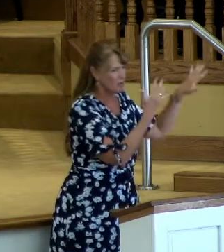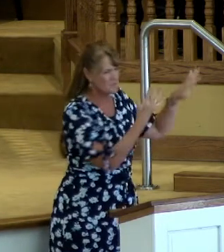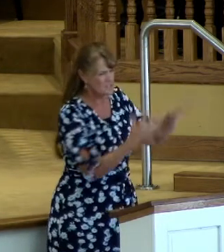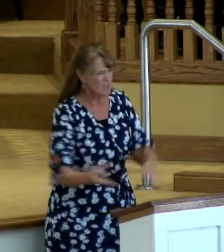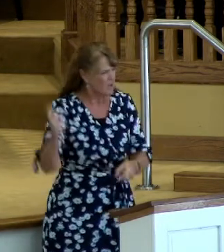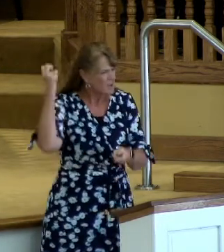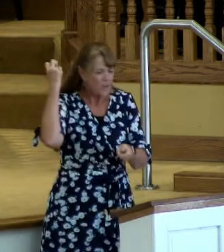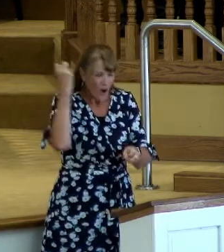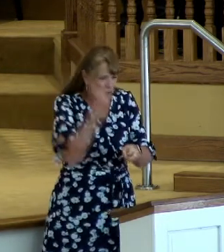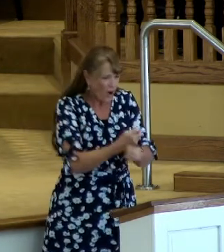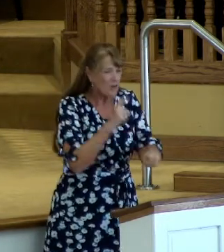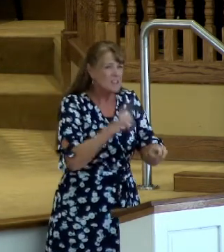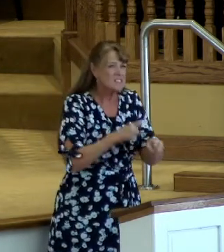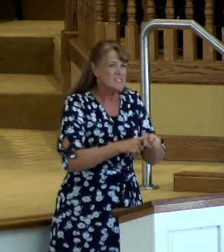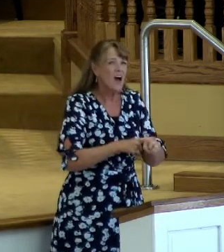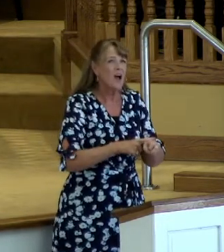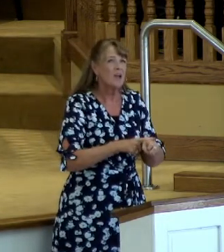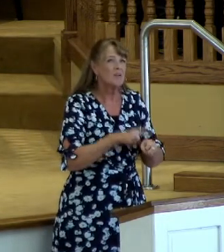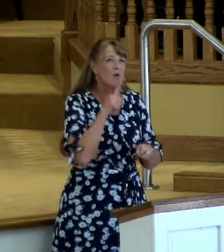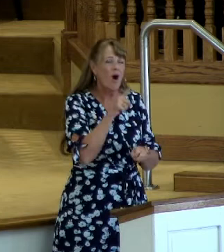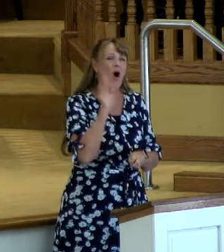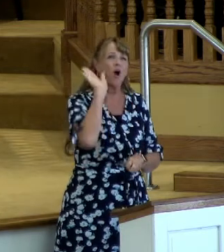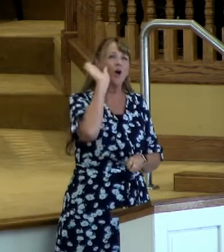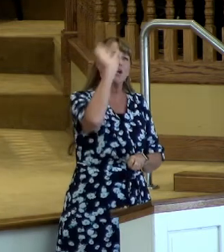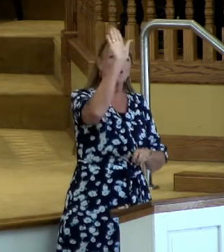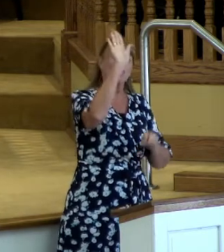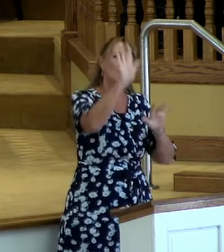times, are your mercies in